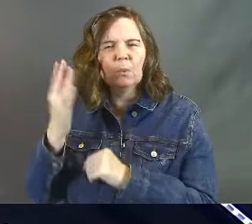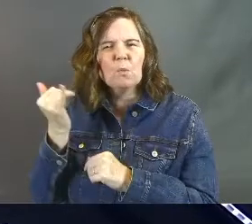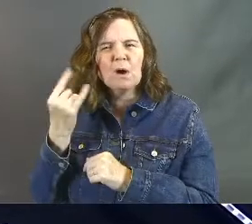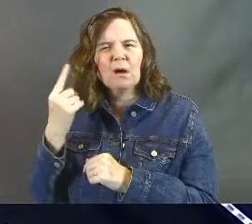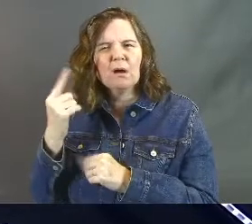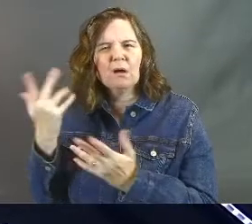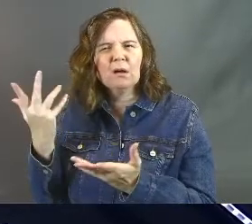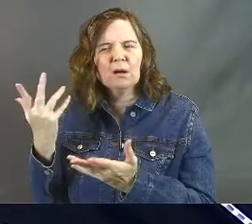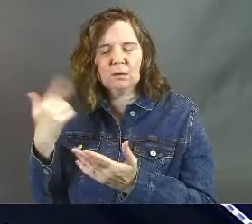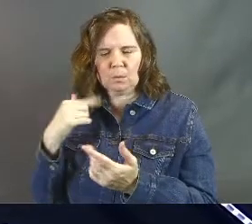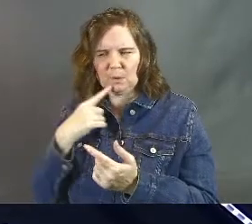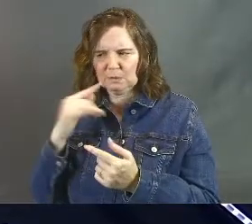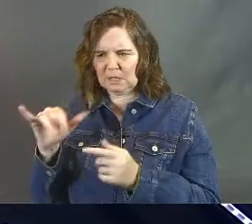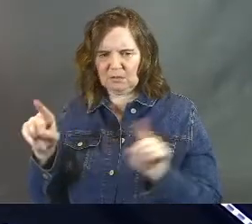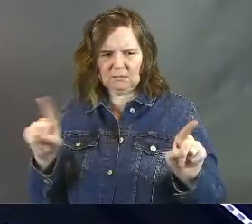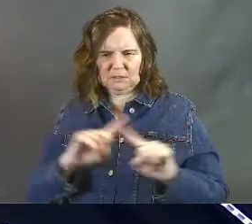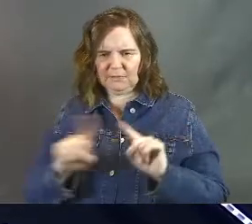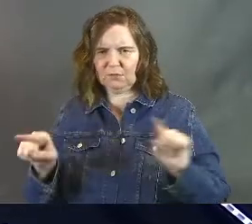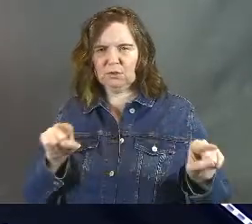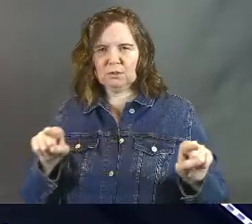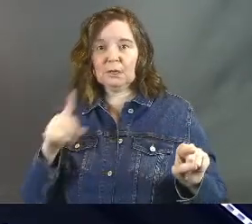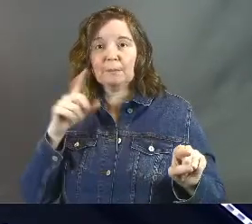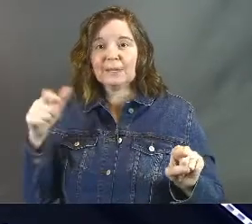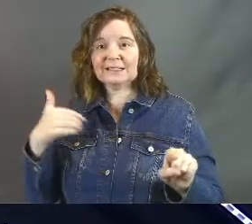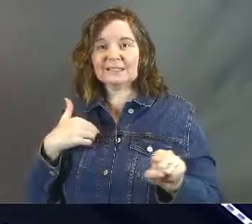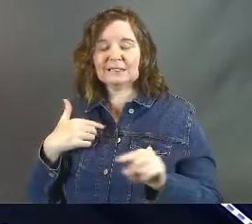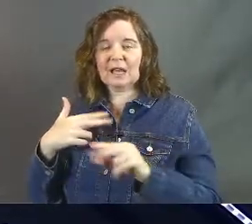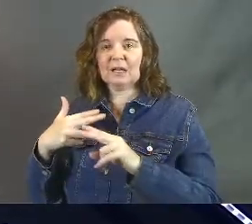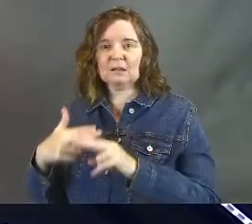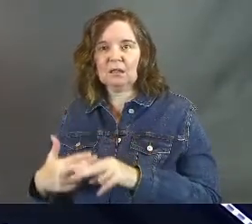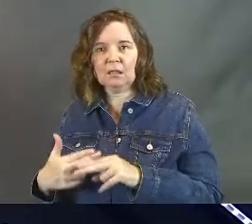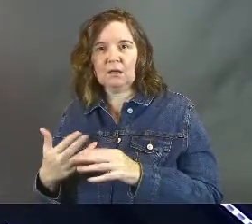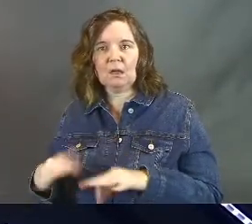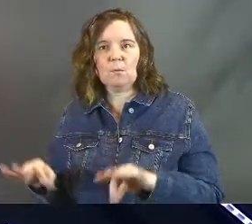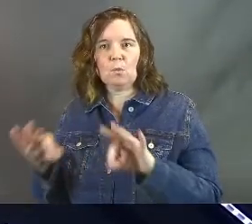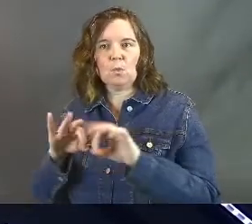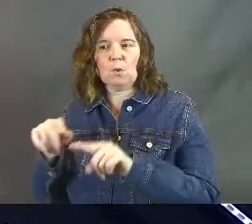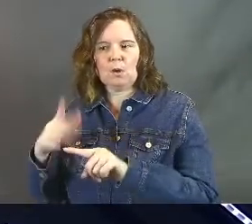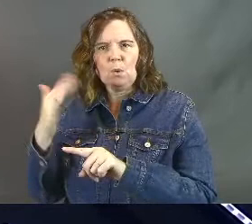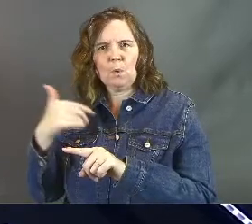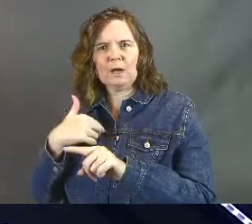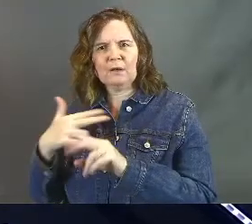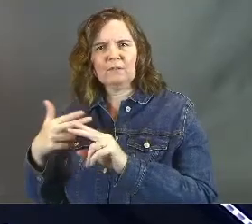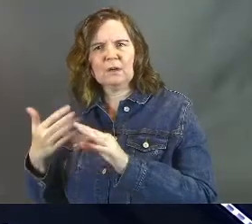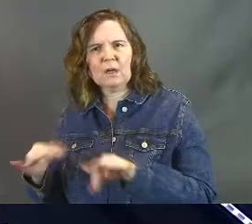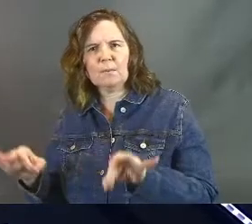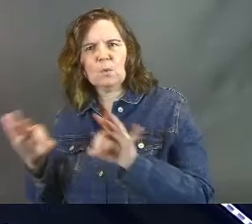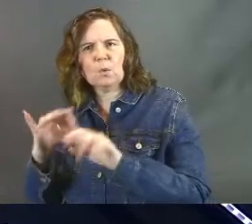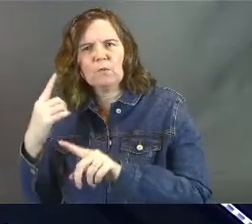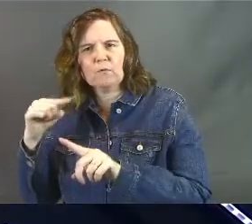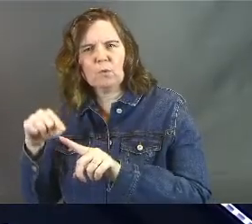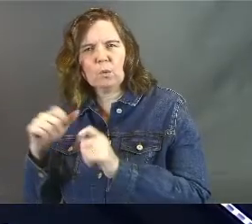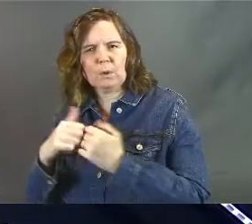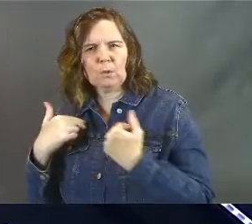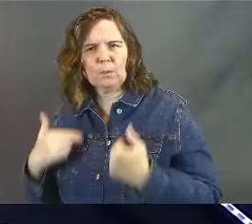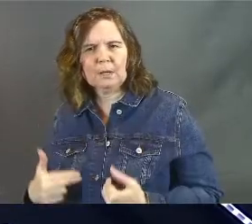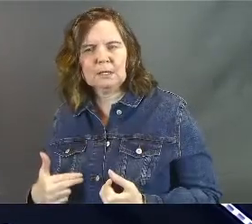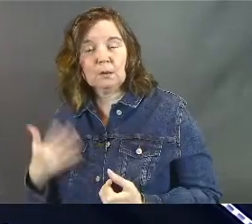Why? Why do we say that's murder? Because it has weight to it. Why does it have weight to it with